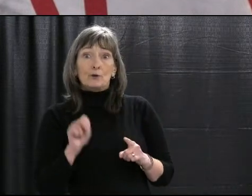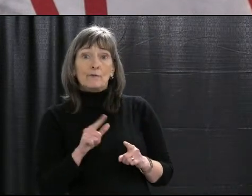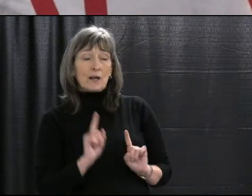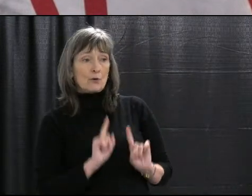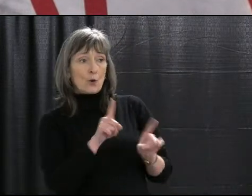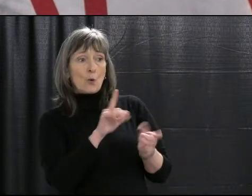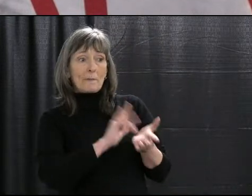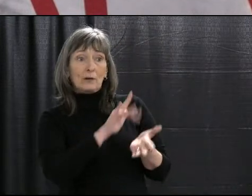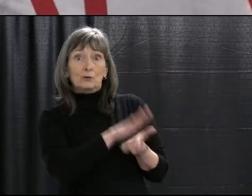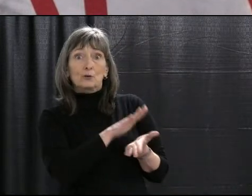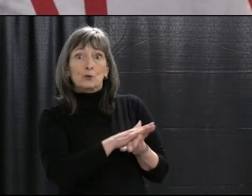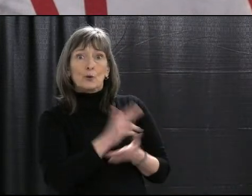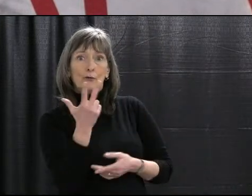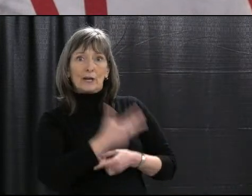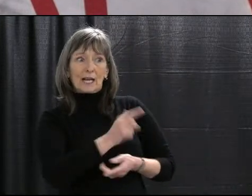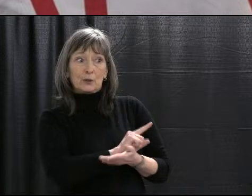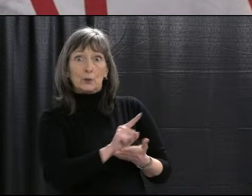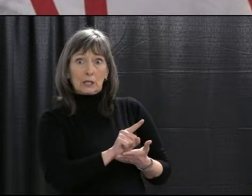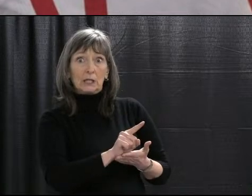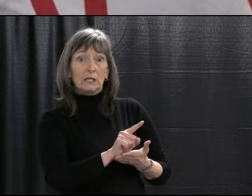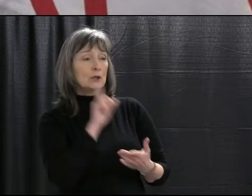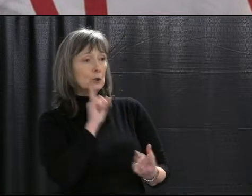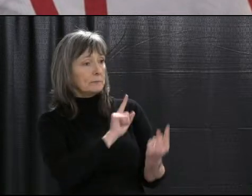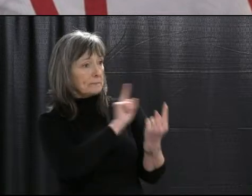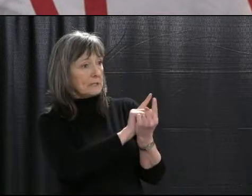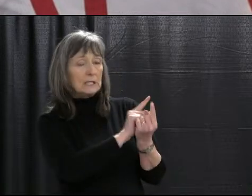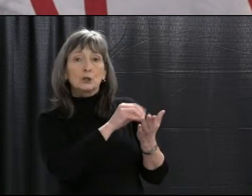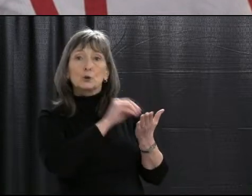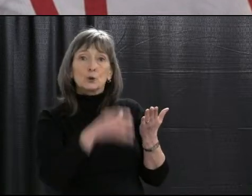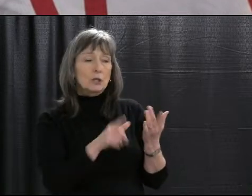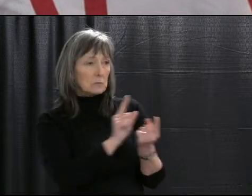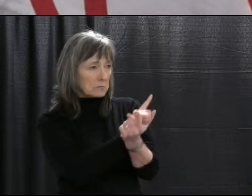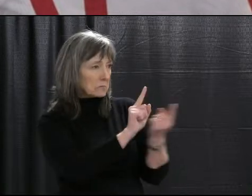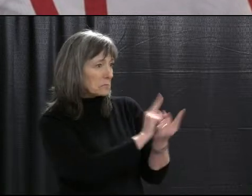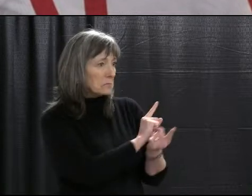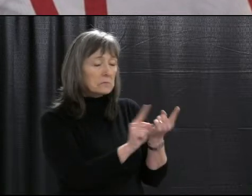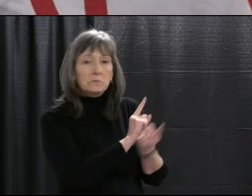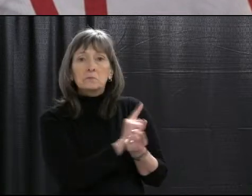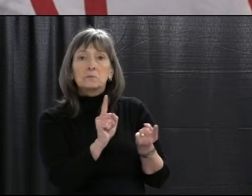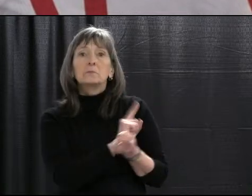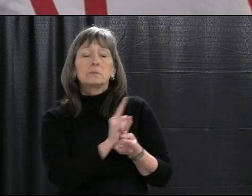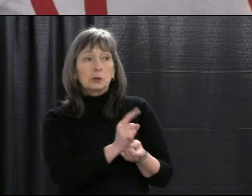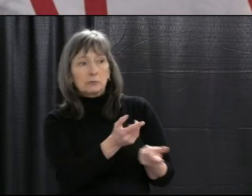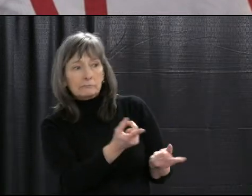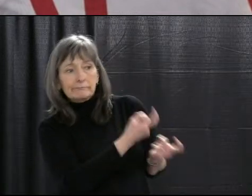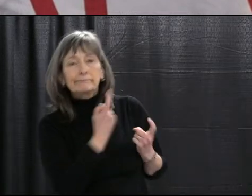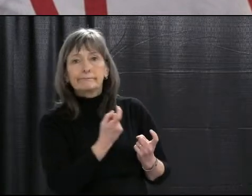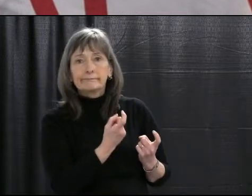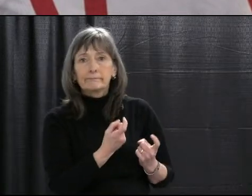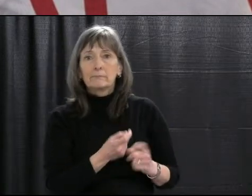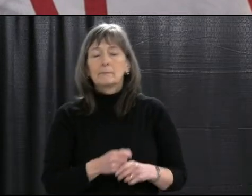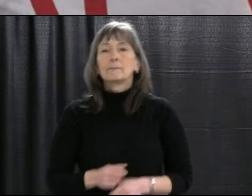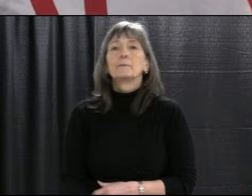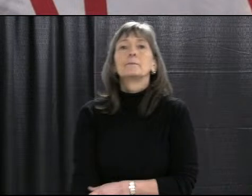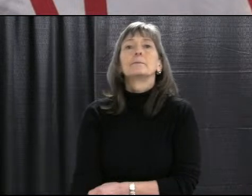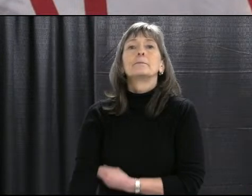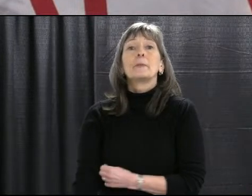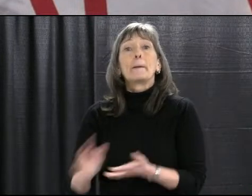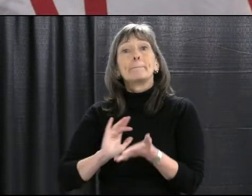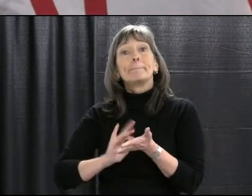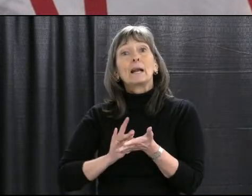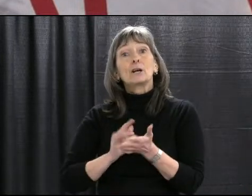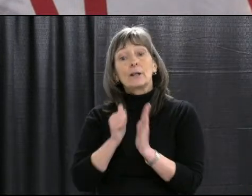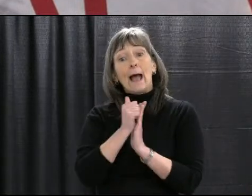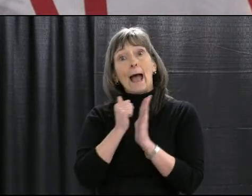week for direct engagement with medical learners and residents. Amendments were made to the